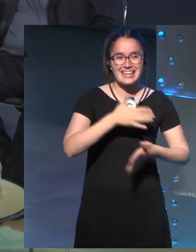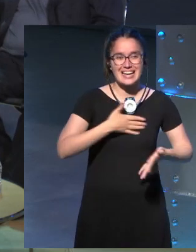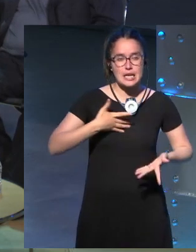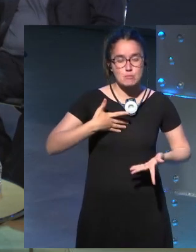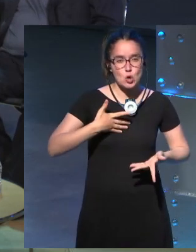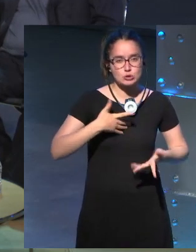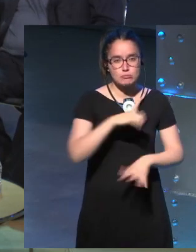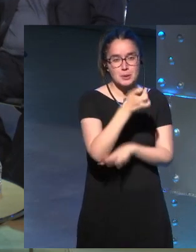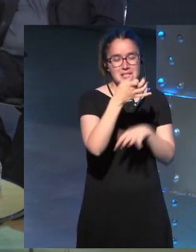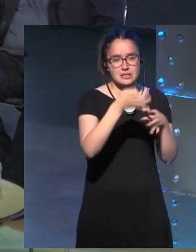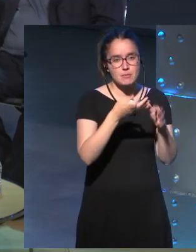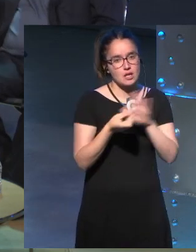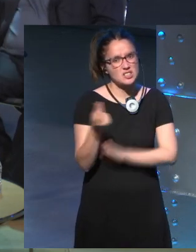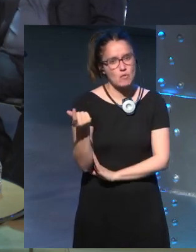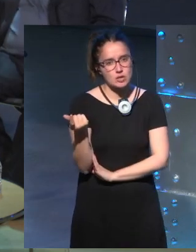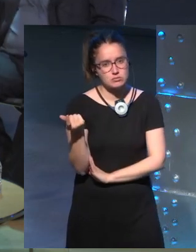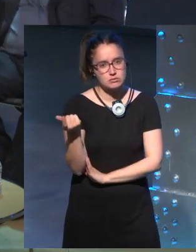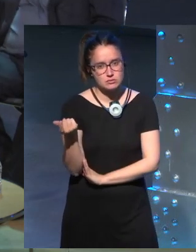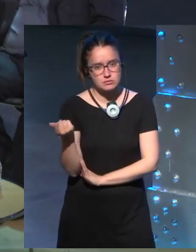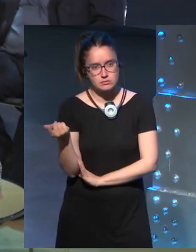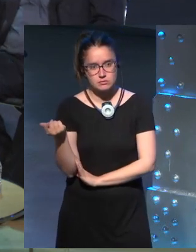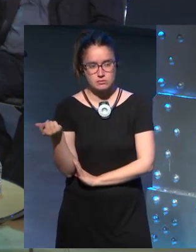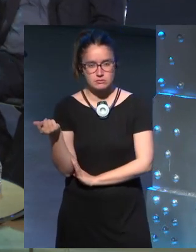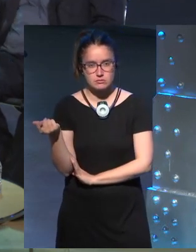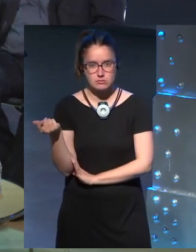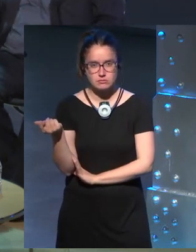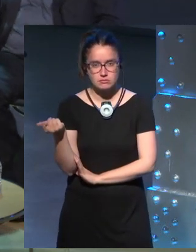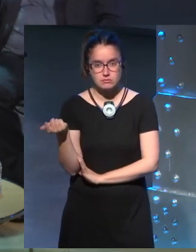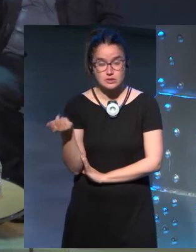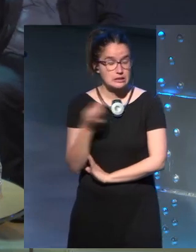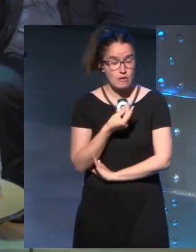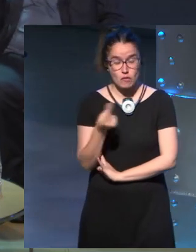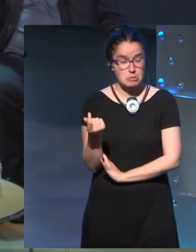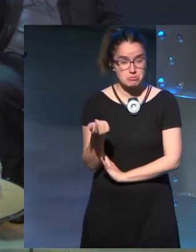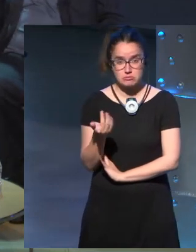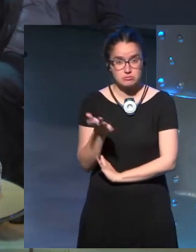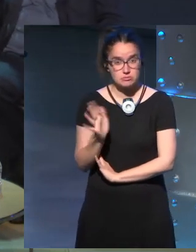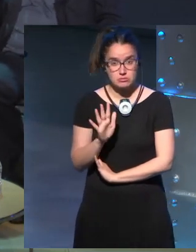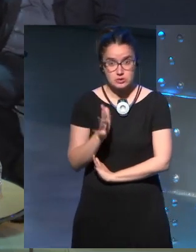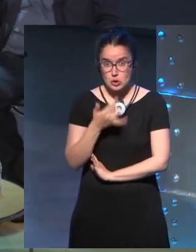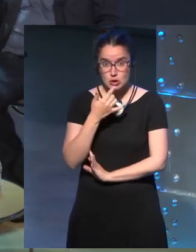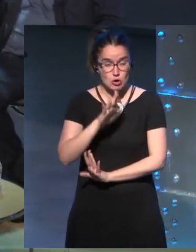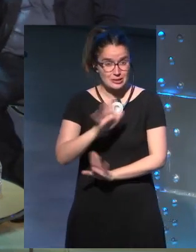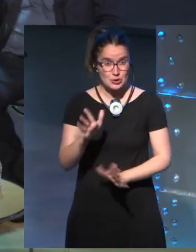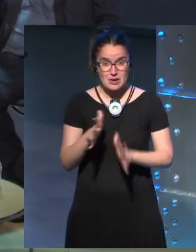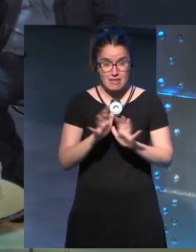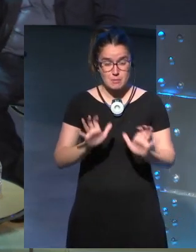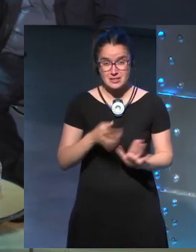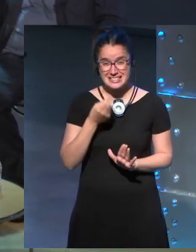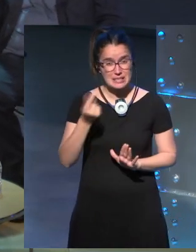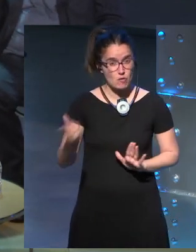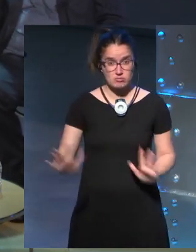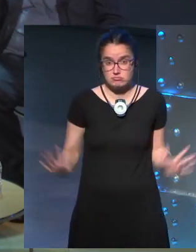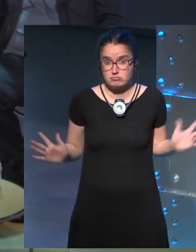And he left at that point. And everybody was thinking, what kind of... That was it. He left at that. That's again, he